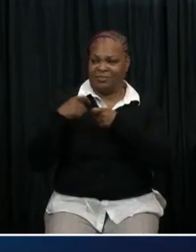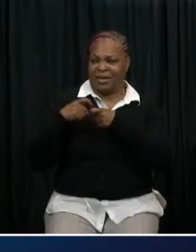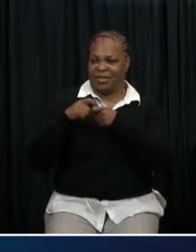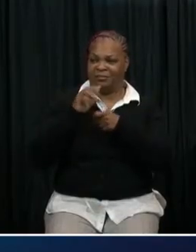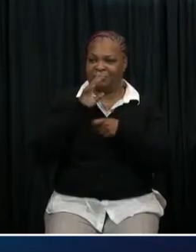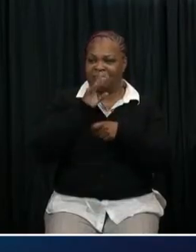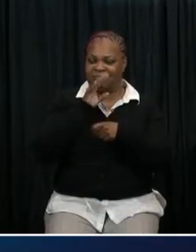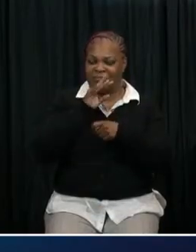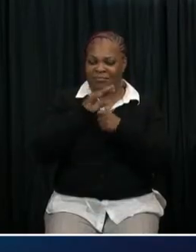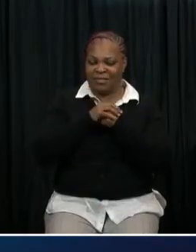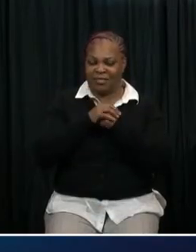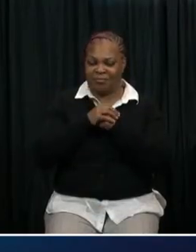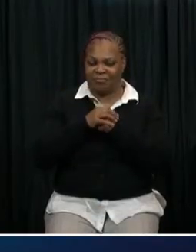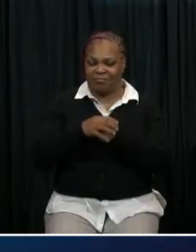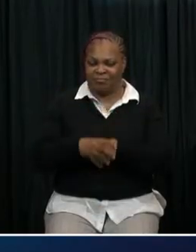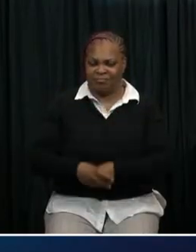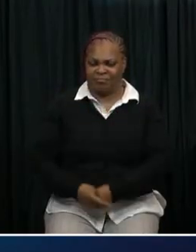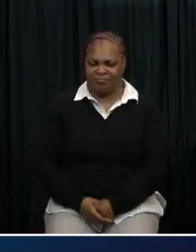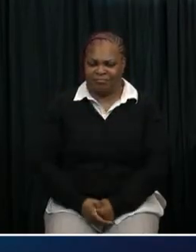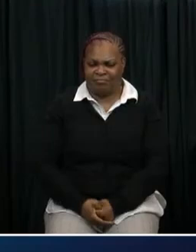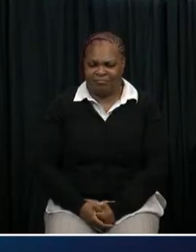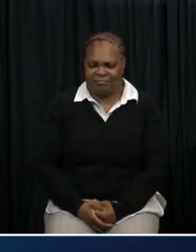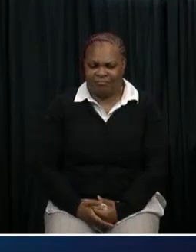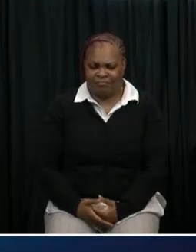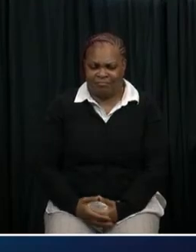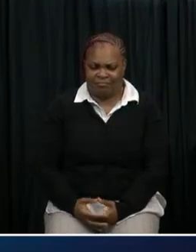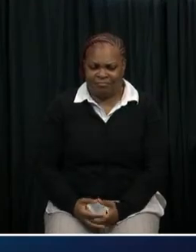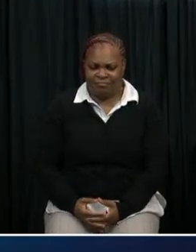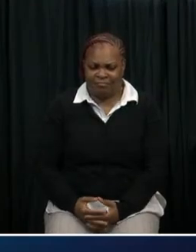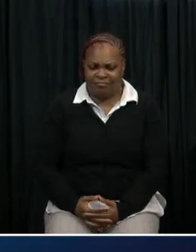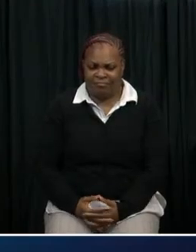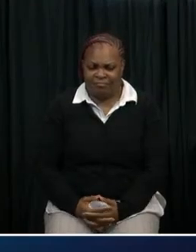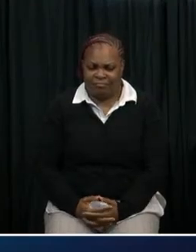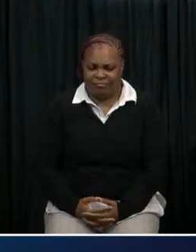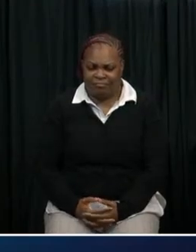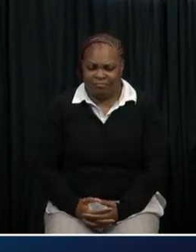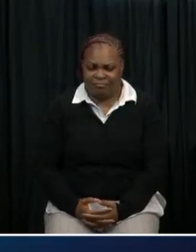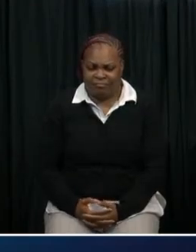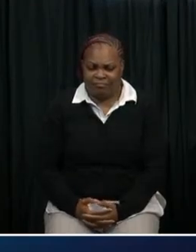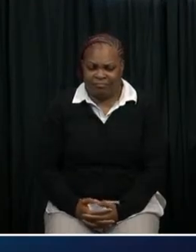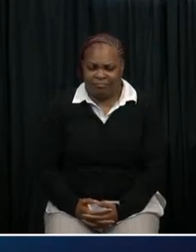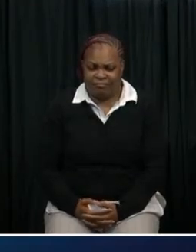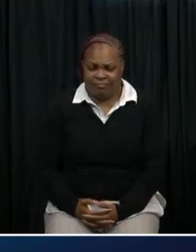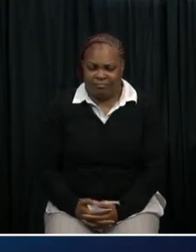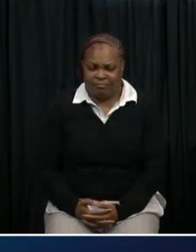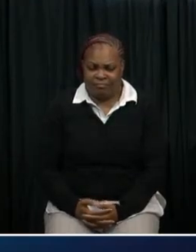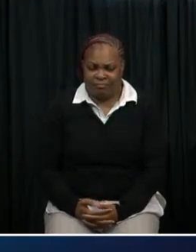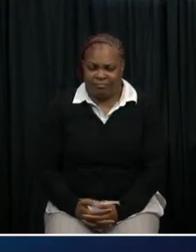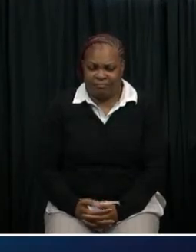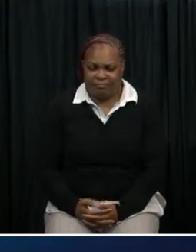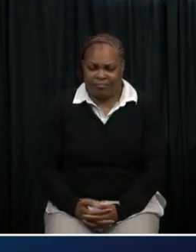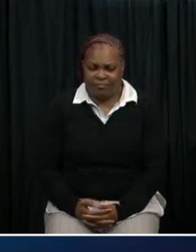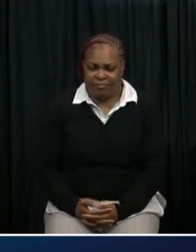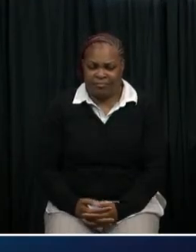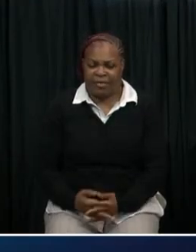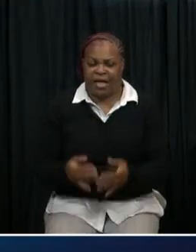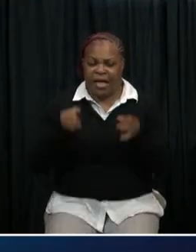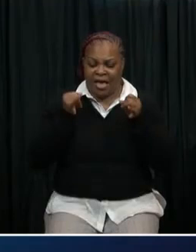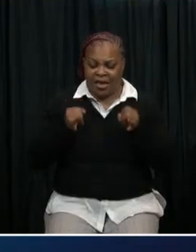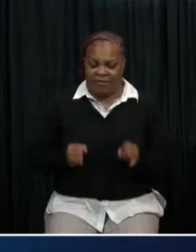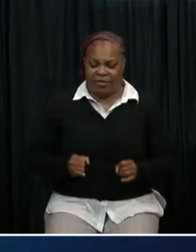Yes, go ahead. Como persona que trabajo en el área de las necesidades educativas especiales,